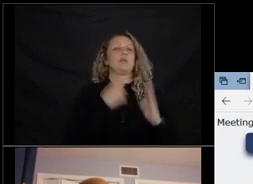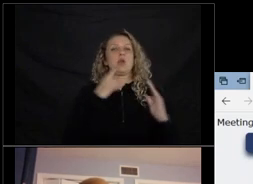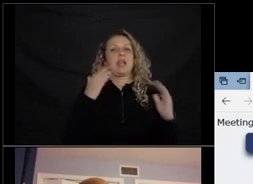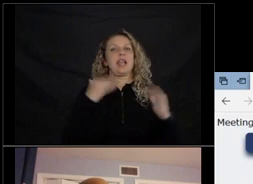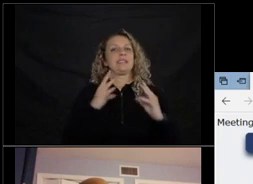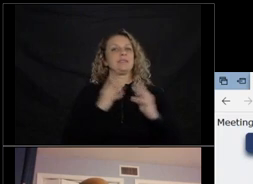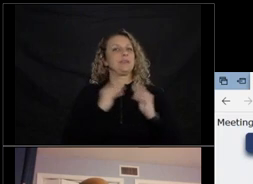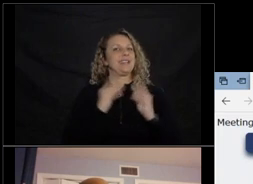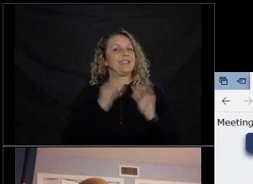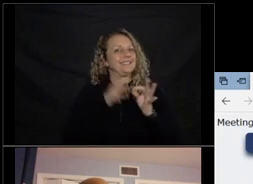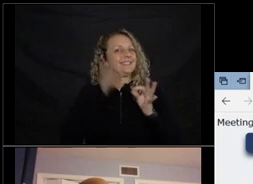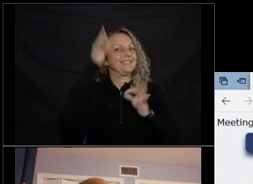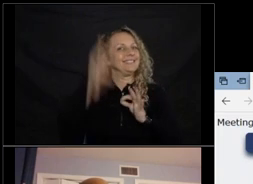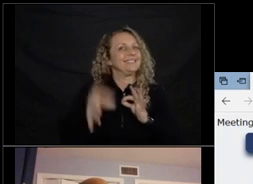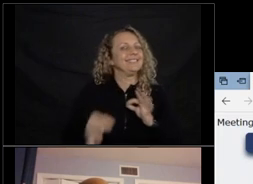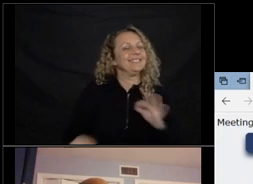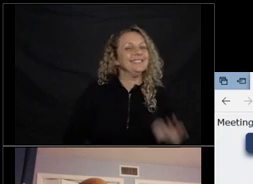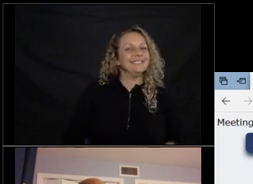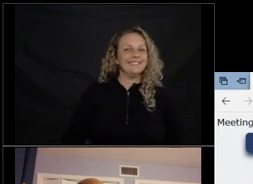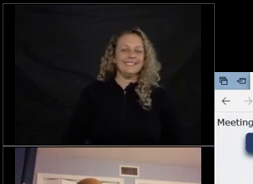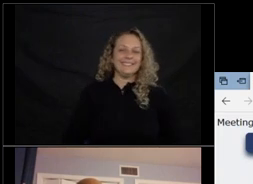meeting.